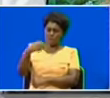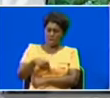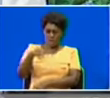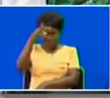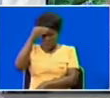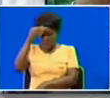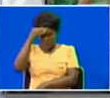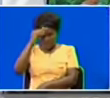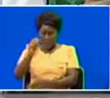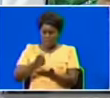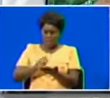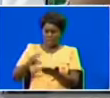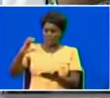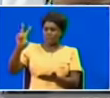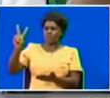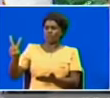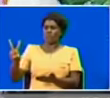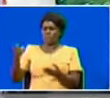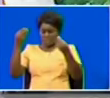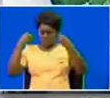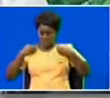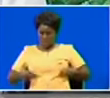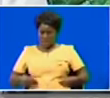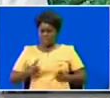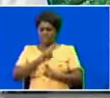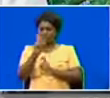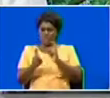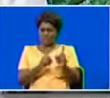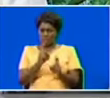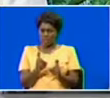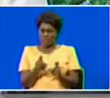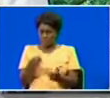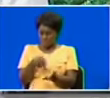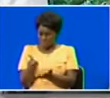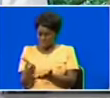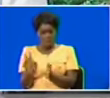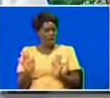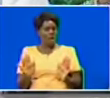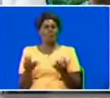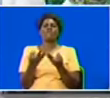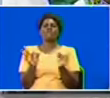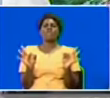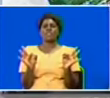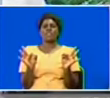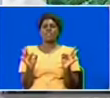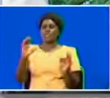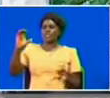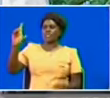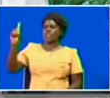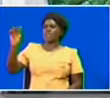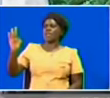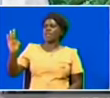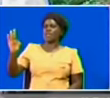CV, how to present yourself, how to dress for an interview. Do you pay for this? No, it will be free. Really? So CDF money is supposed to